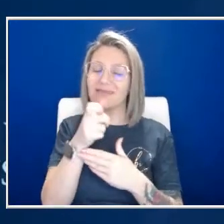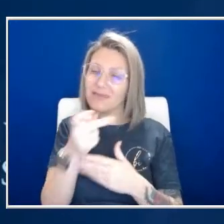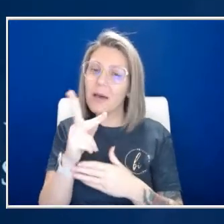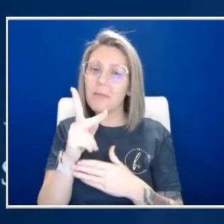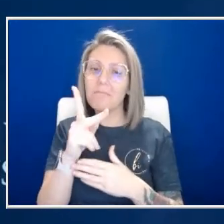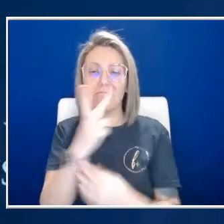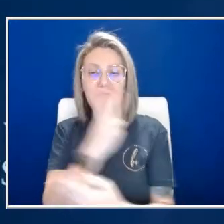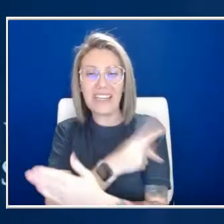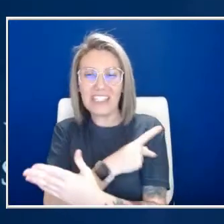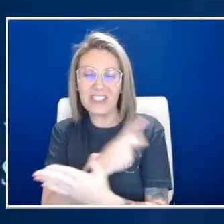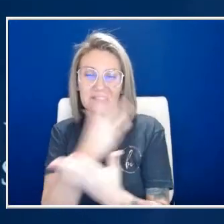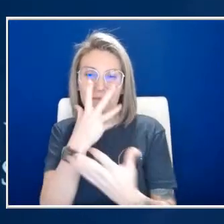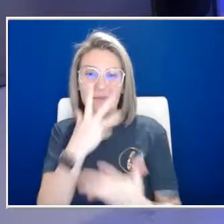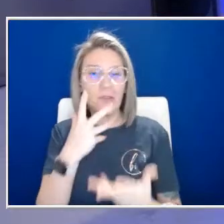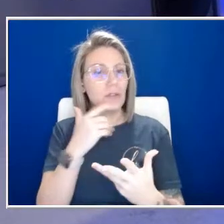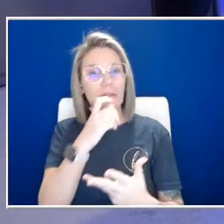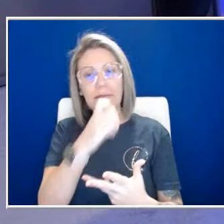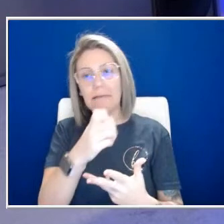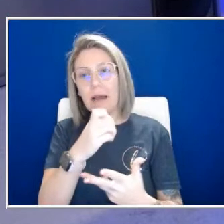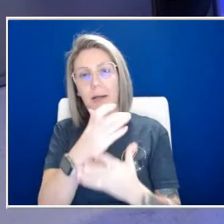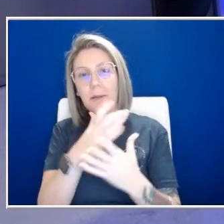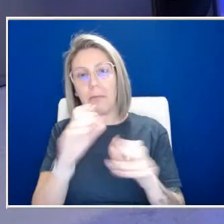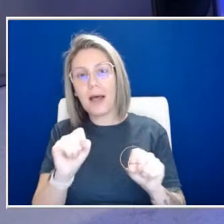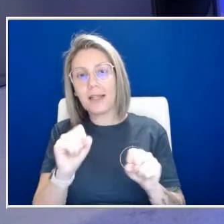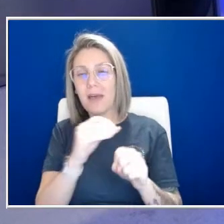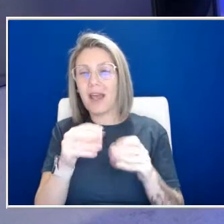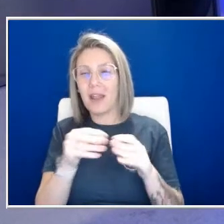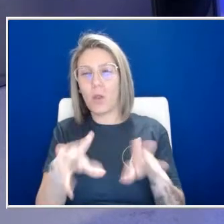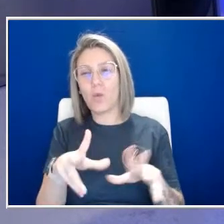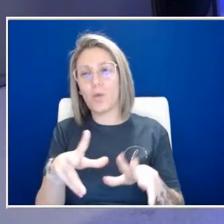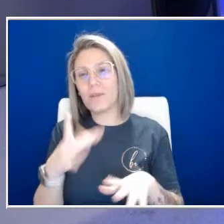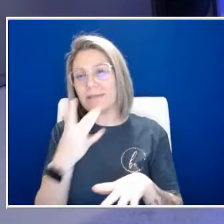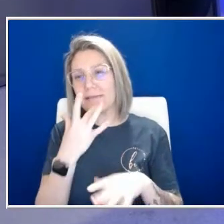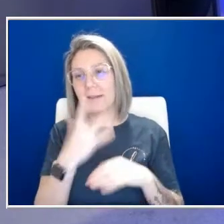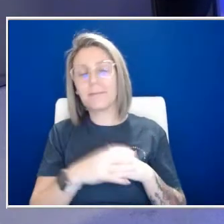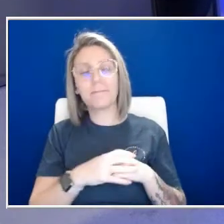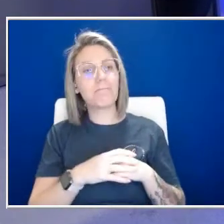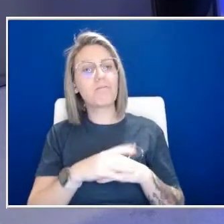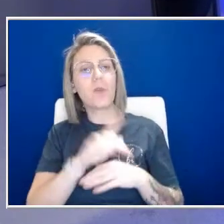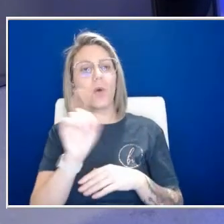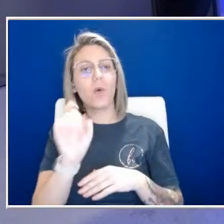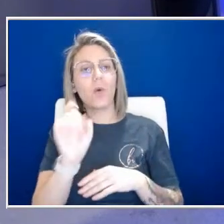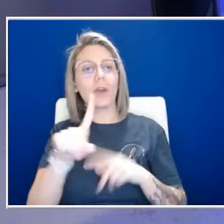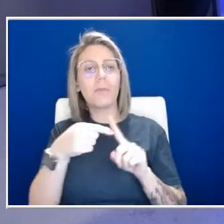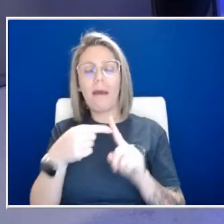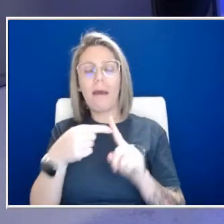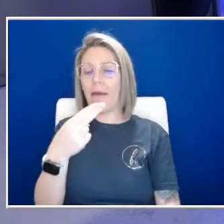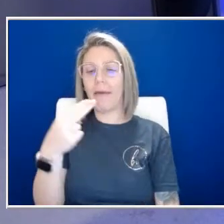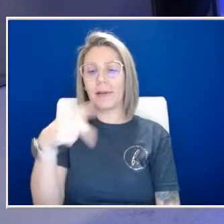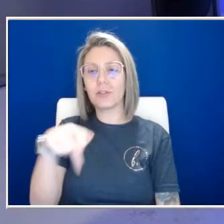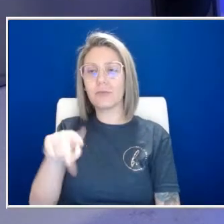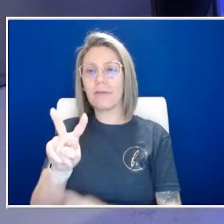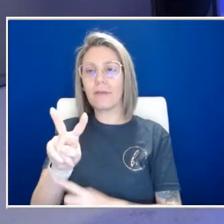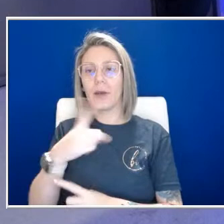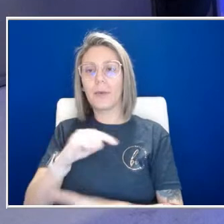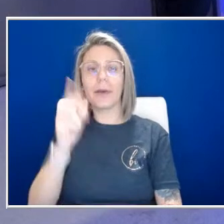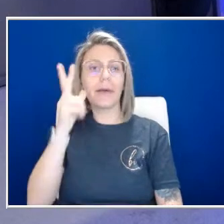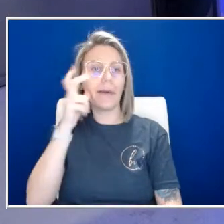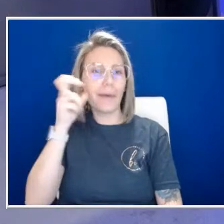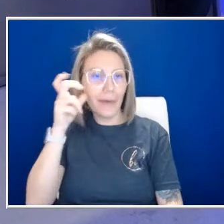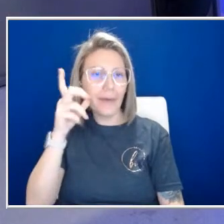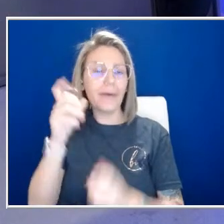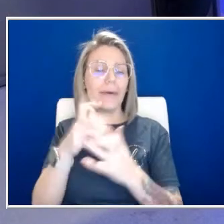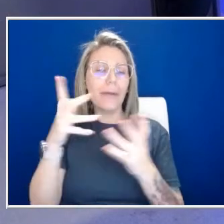possible, and they do lose taste. Okay. Question about HPV. We hear a lot about oral and throat cancers related to HPV. Help